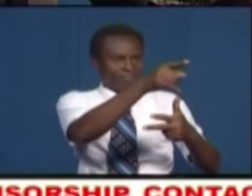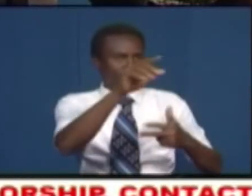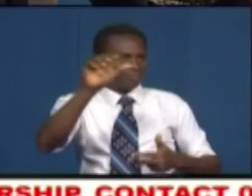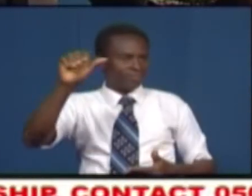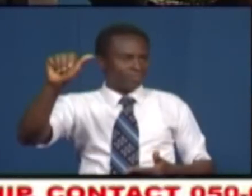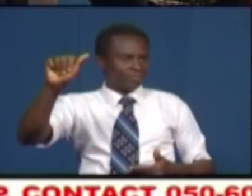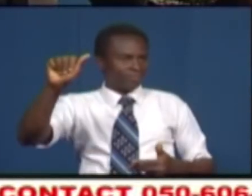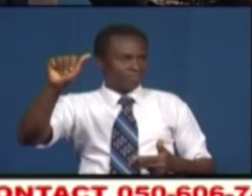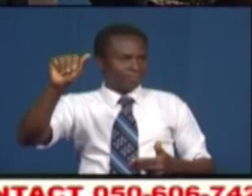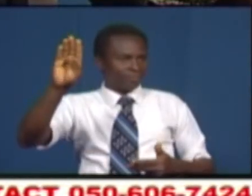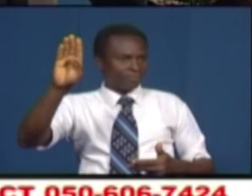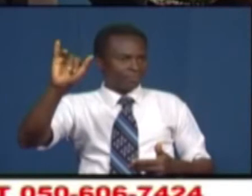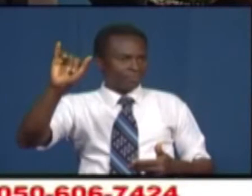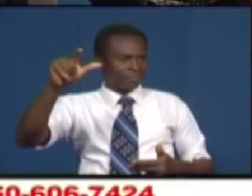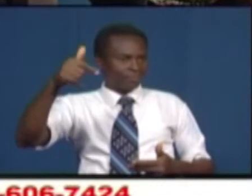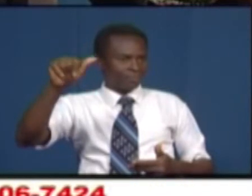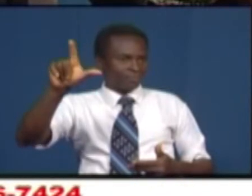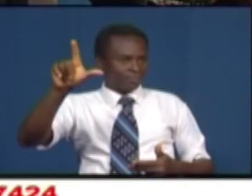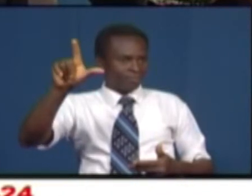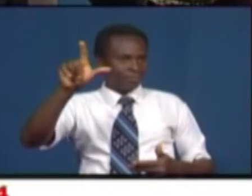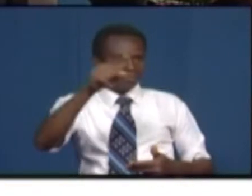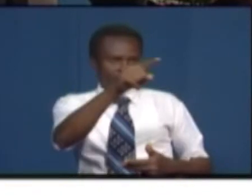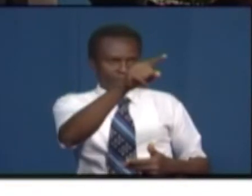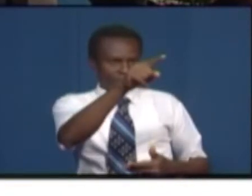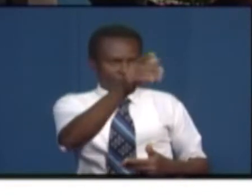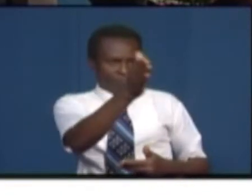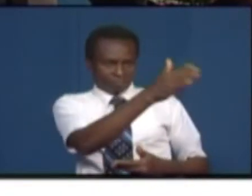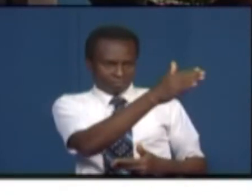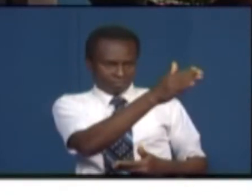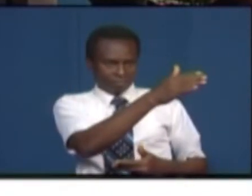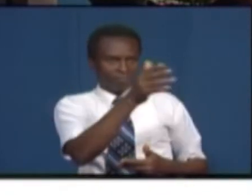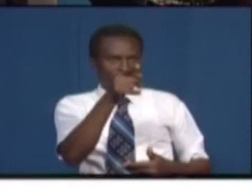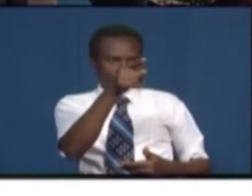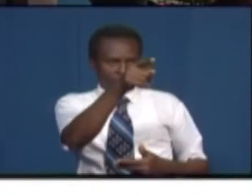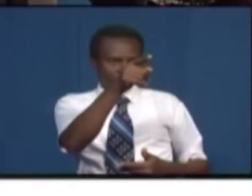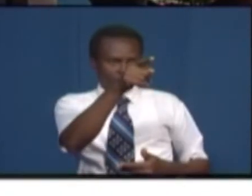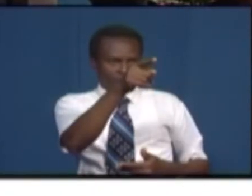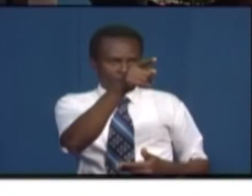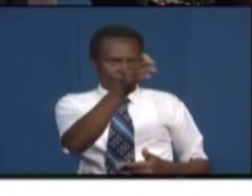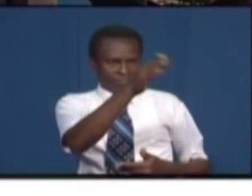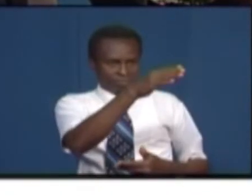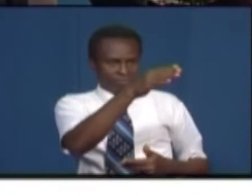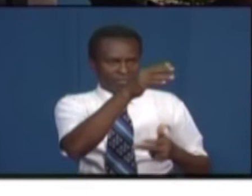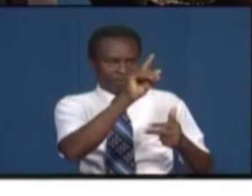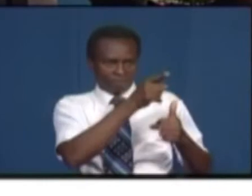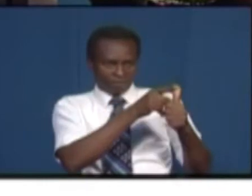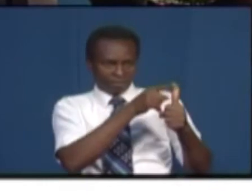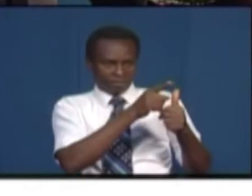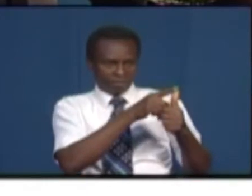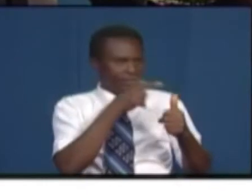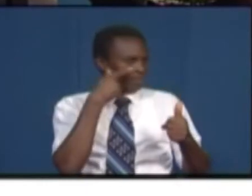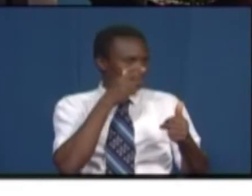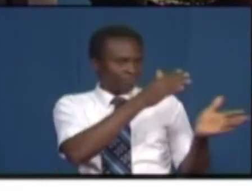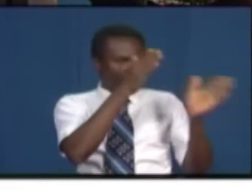Mamleteria, and wherever she is, she's a sexual reproductive health advocate, and she's a member of the UNICEF U Report team.